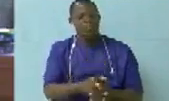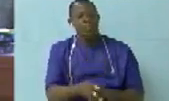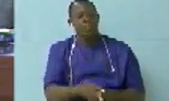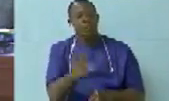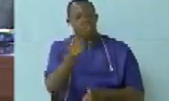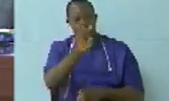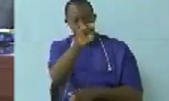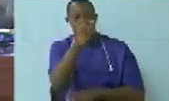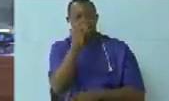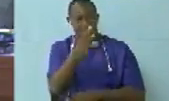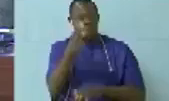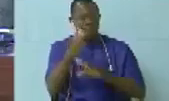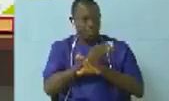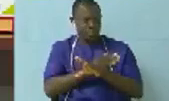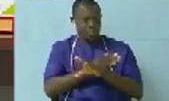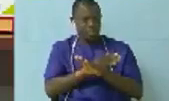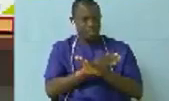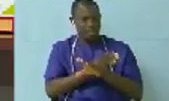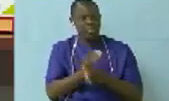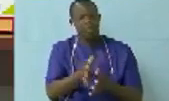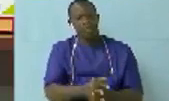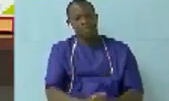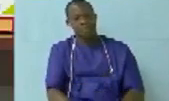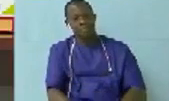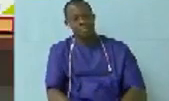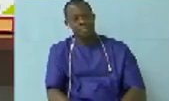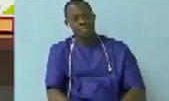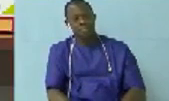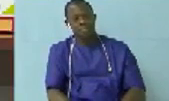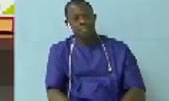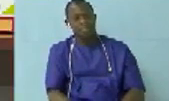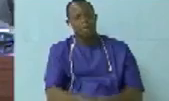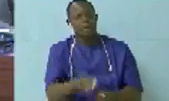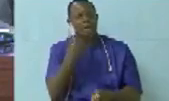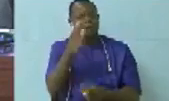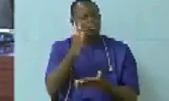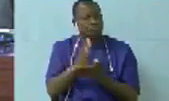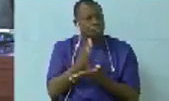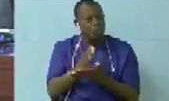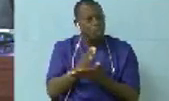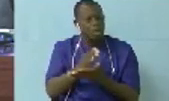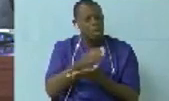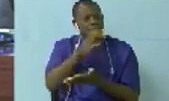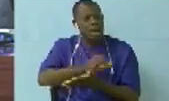that's what you said? Yes. Did he really tell you that?